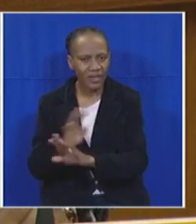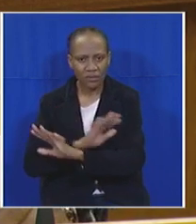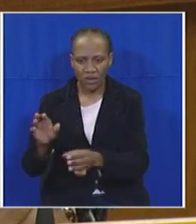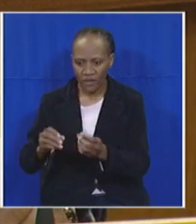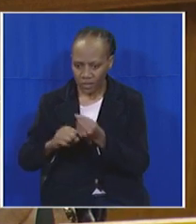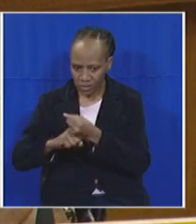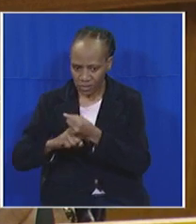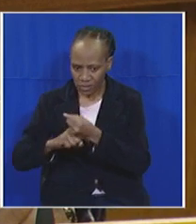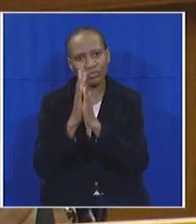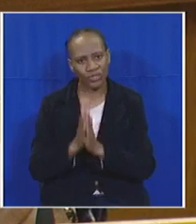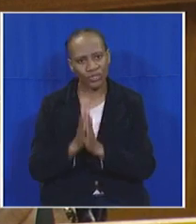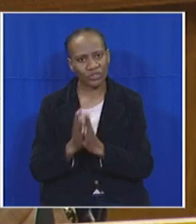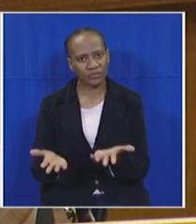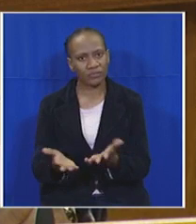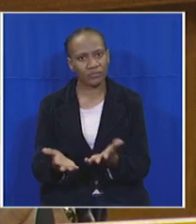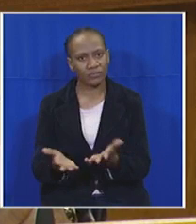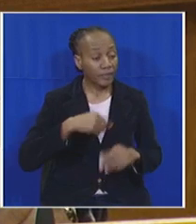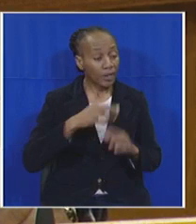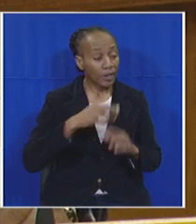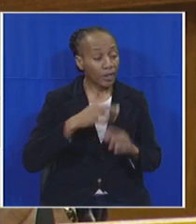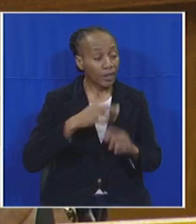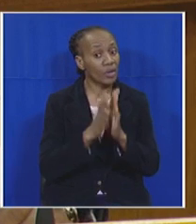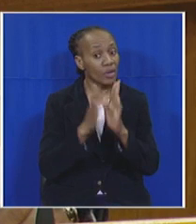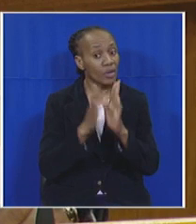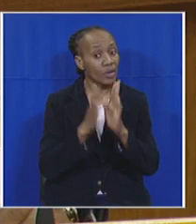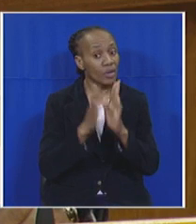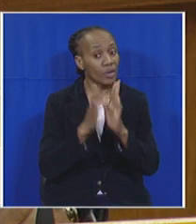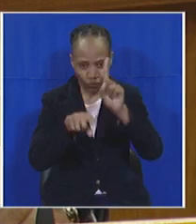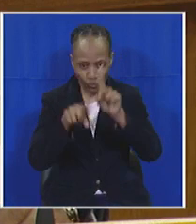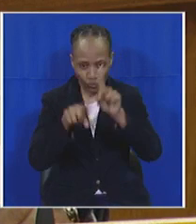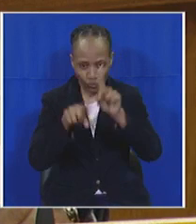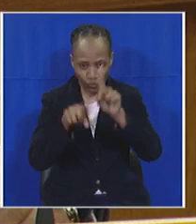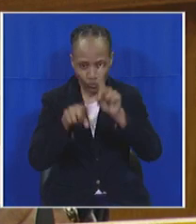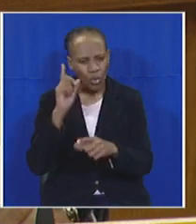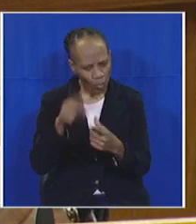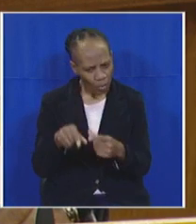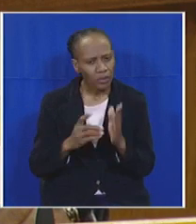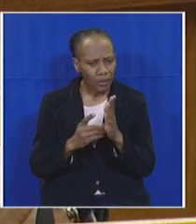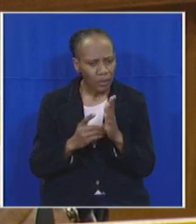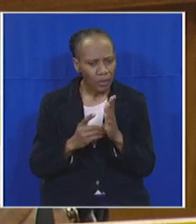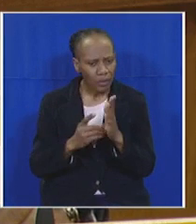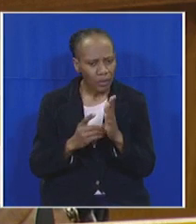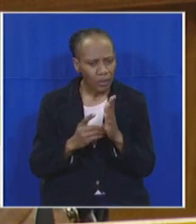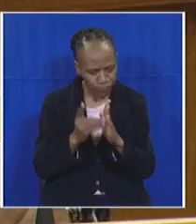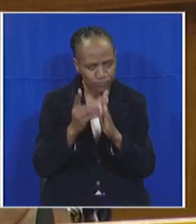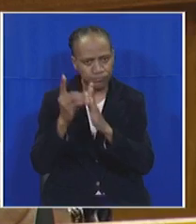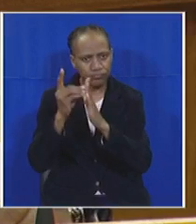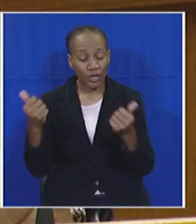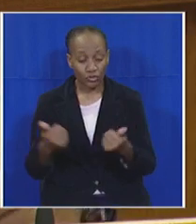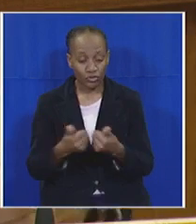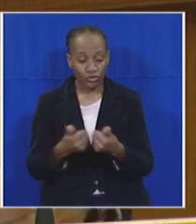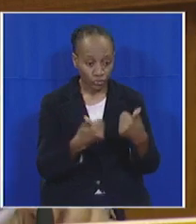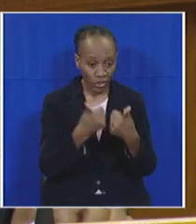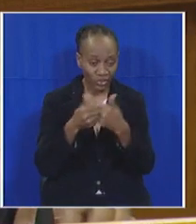religion. Hoping, therefore, that the religions as an institutions are supposed to play a development role in taking the challenges of moral